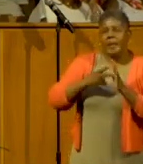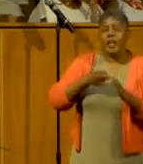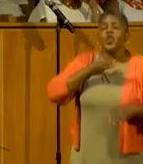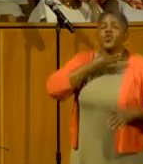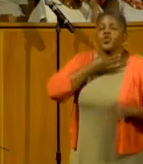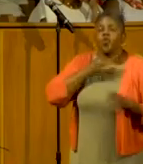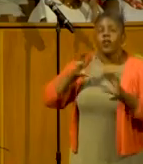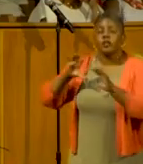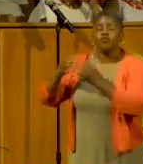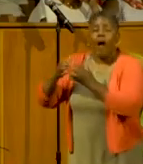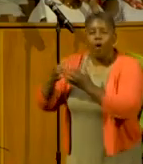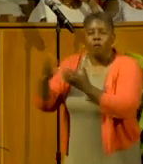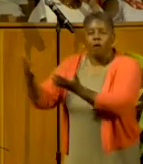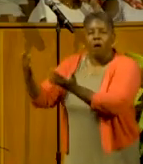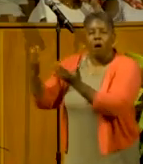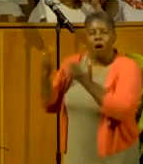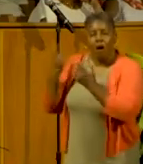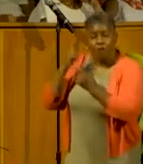like for us?